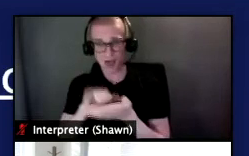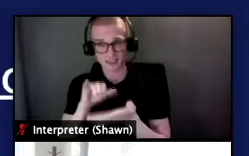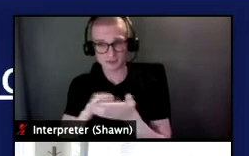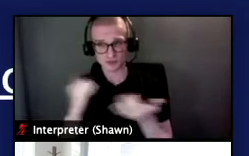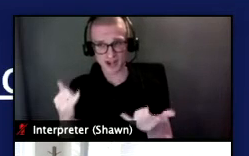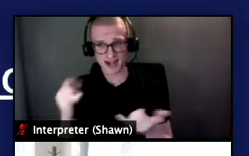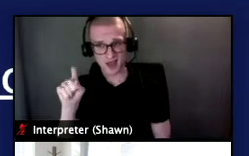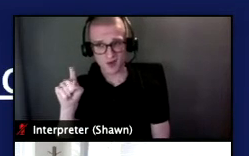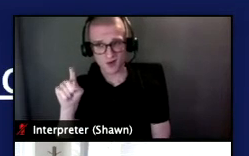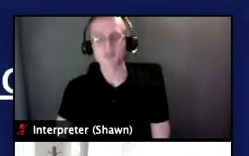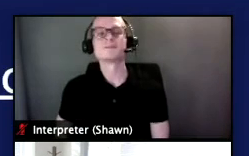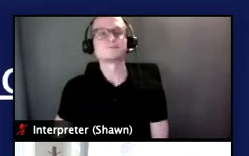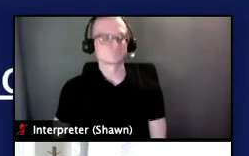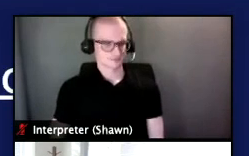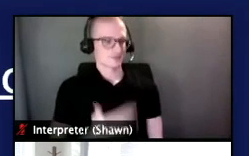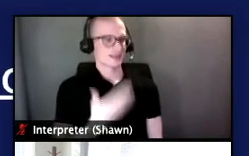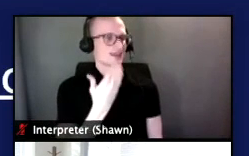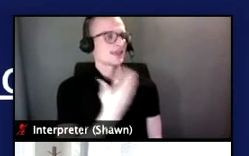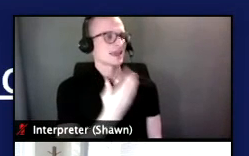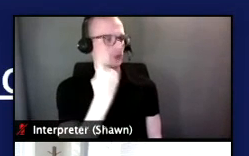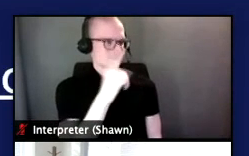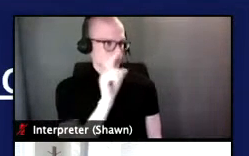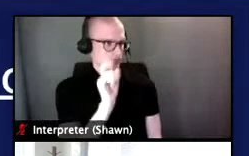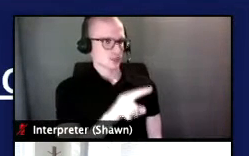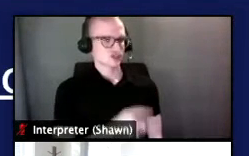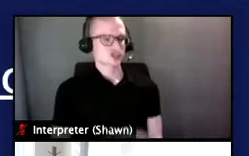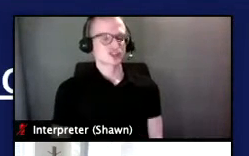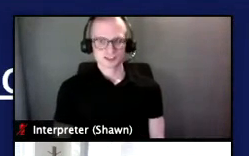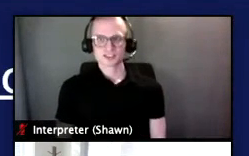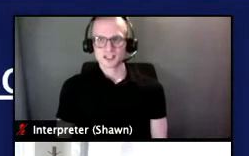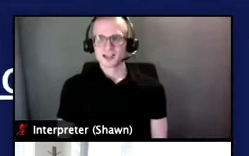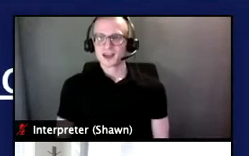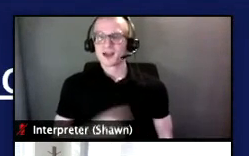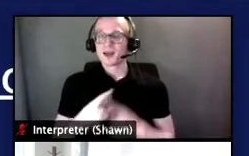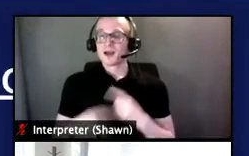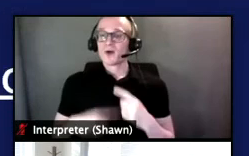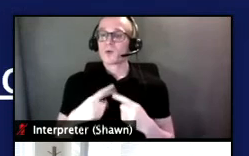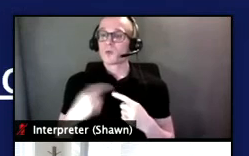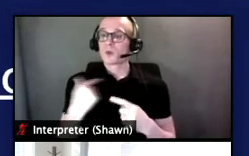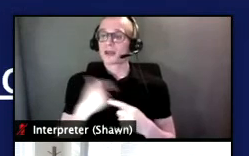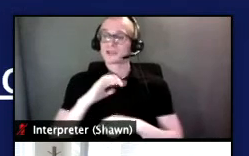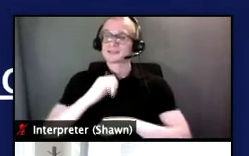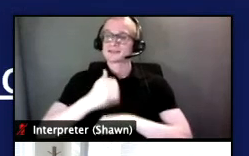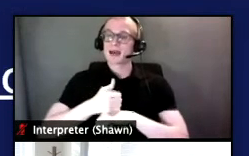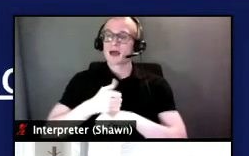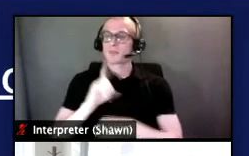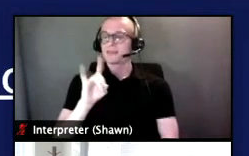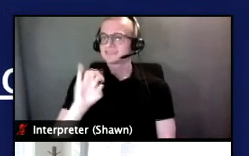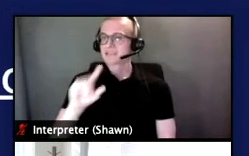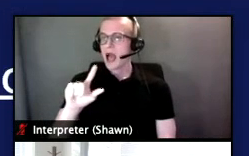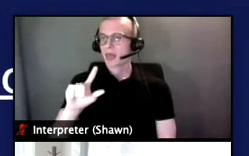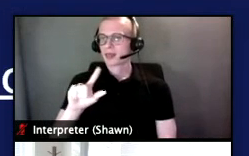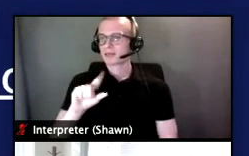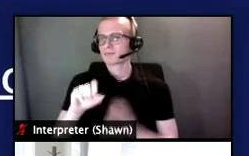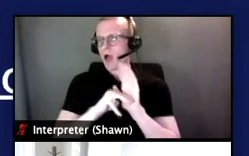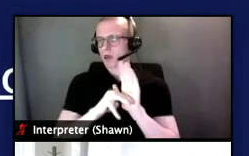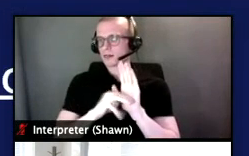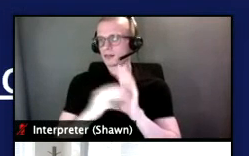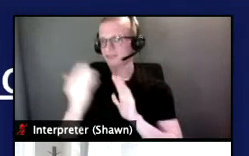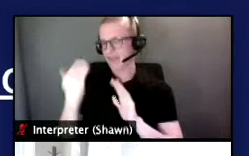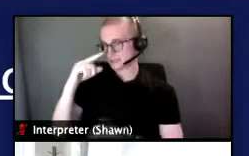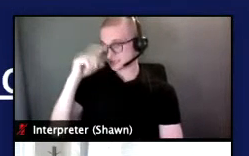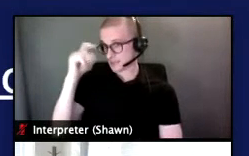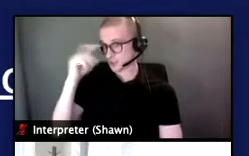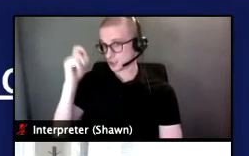Thank you for the question. When we put the dial together this summer, it was in large